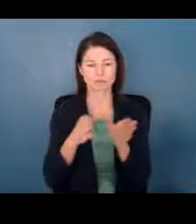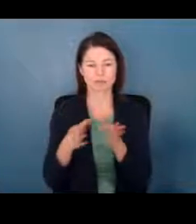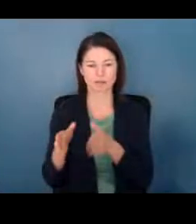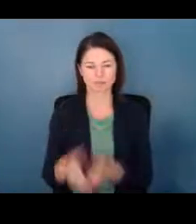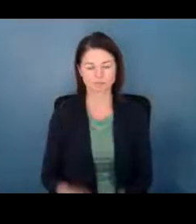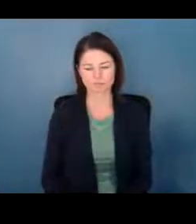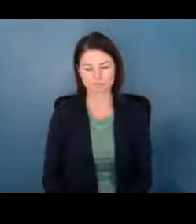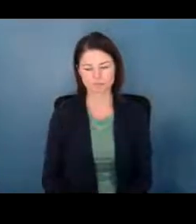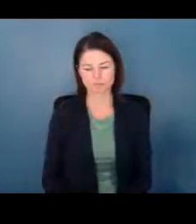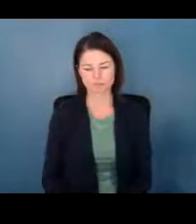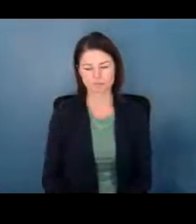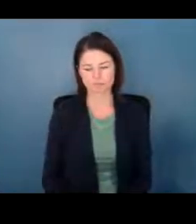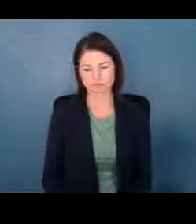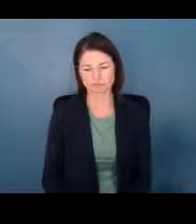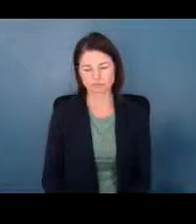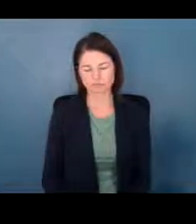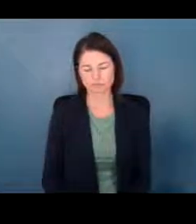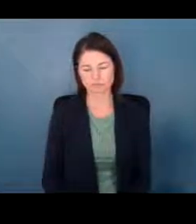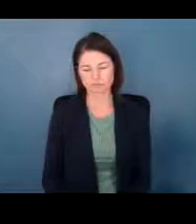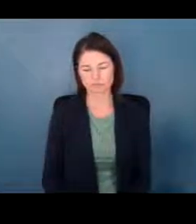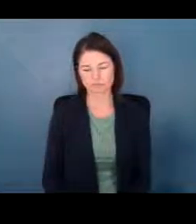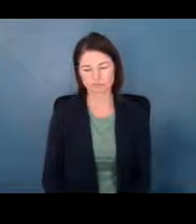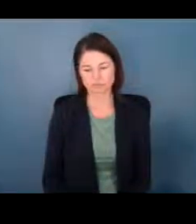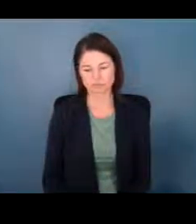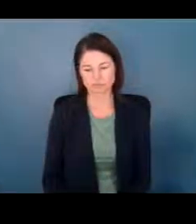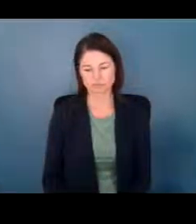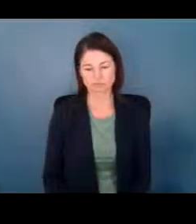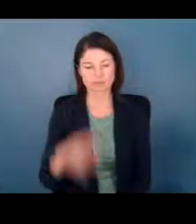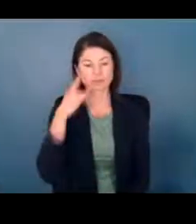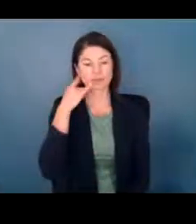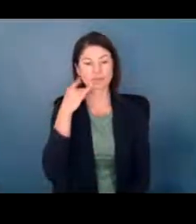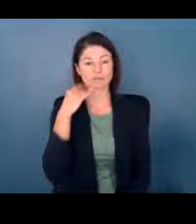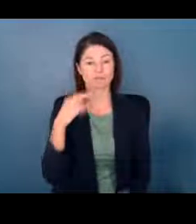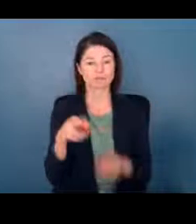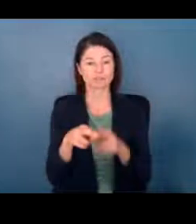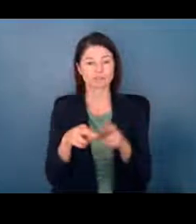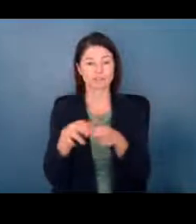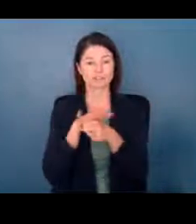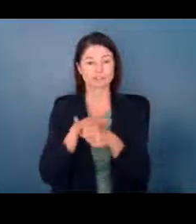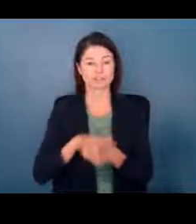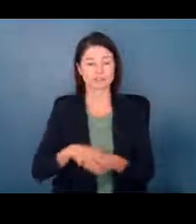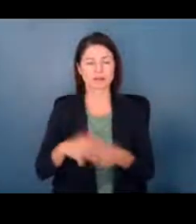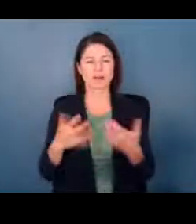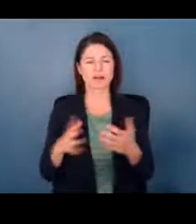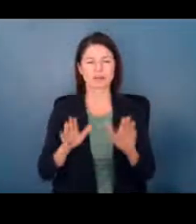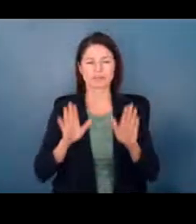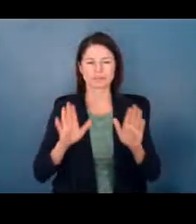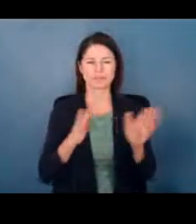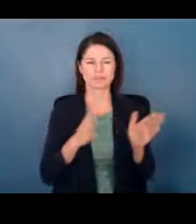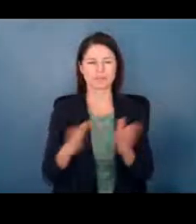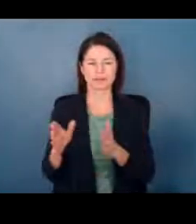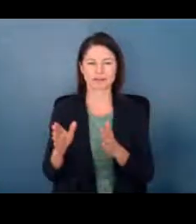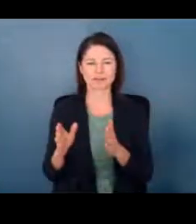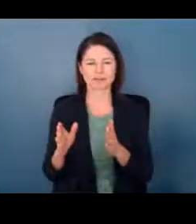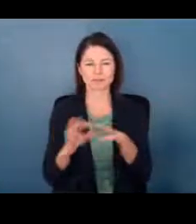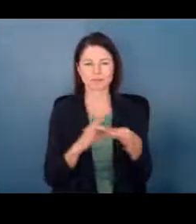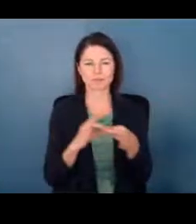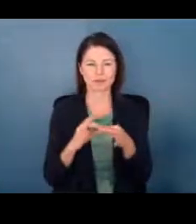Our regions in California are already doing great planning work to coordinate housing and